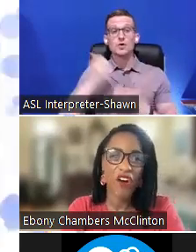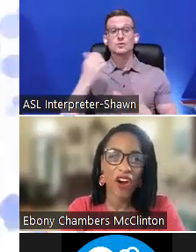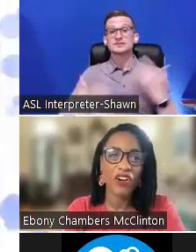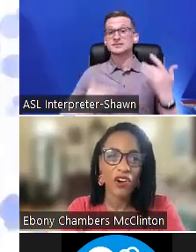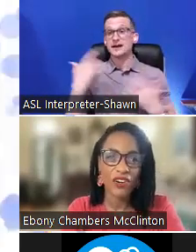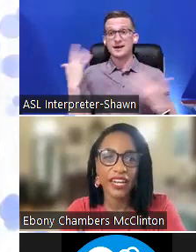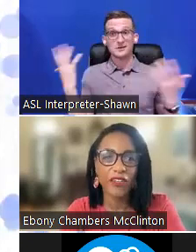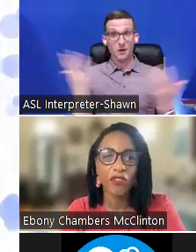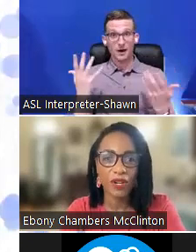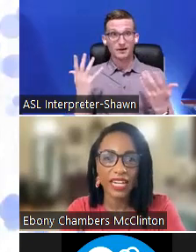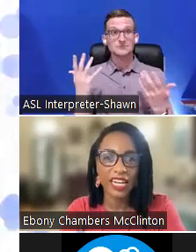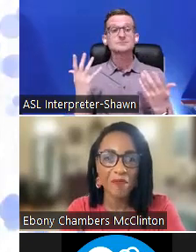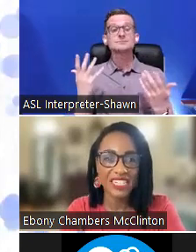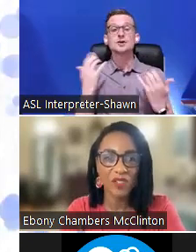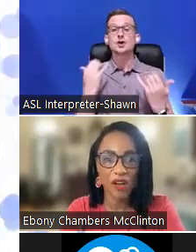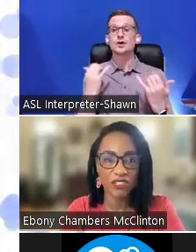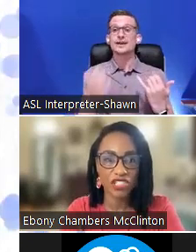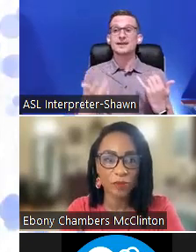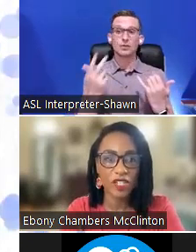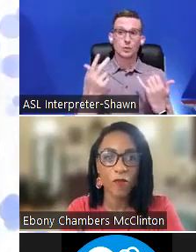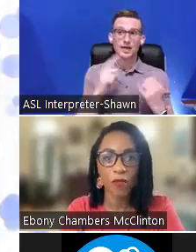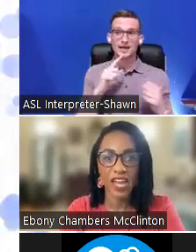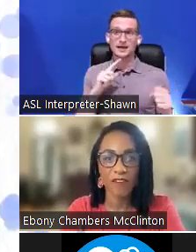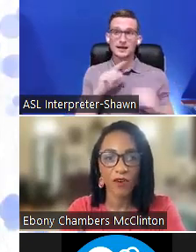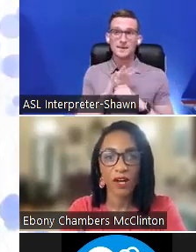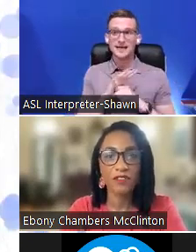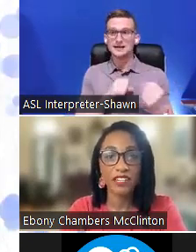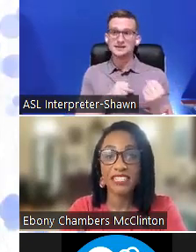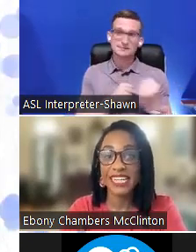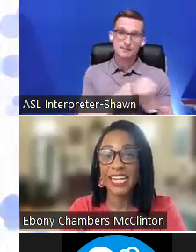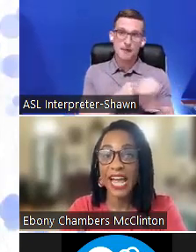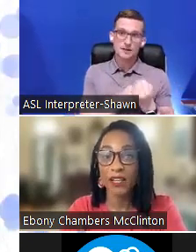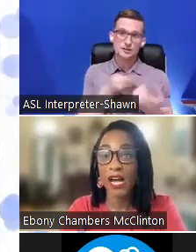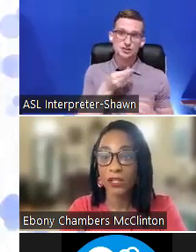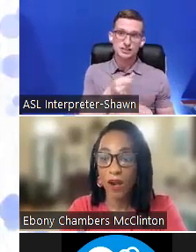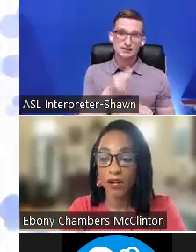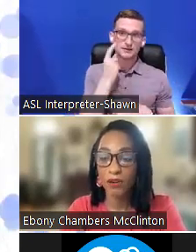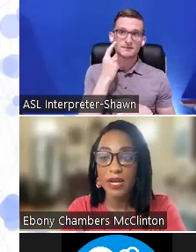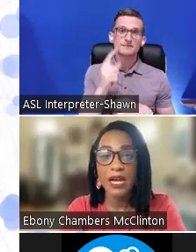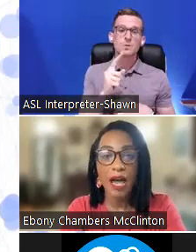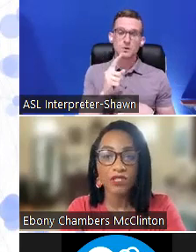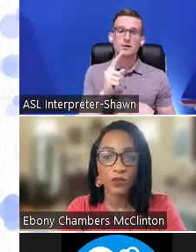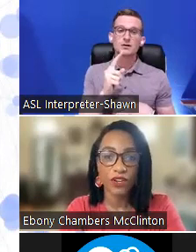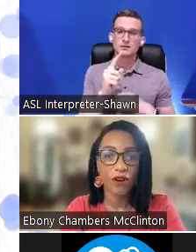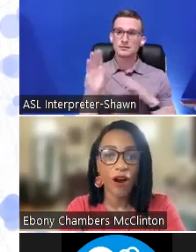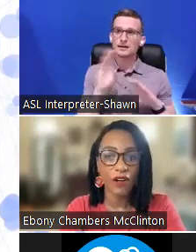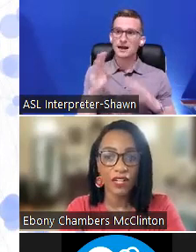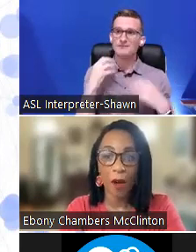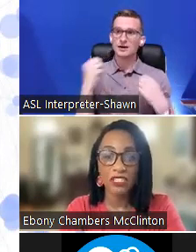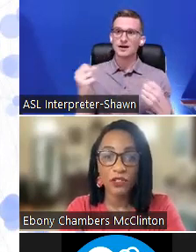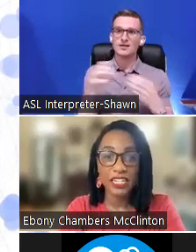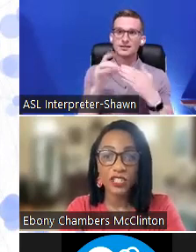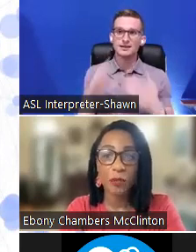there are currently 3 committed sponsorships for behavioral health leaders in Colorado. So there are